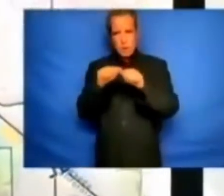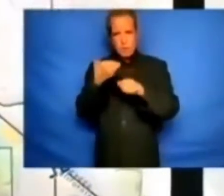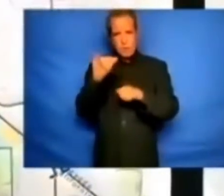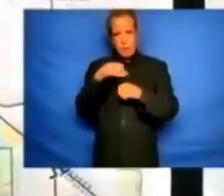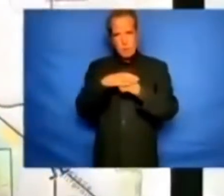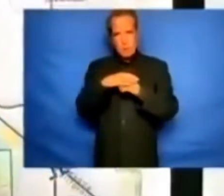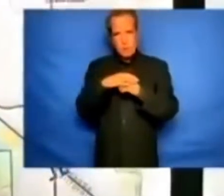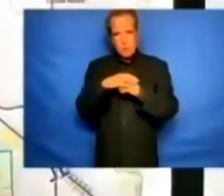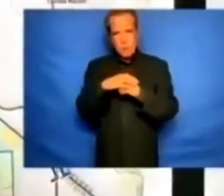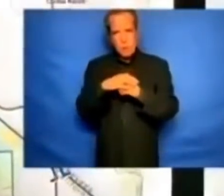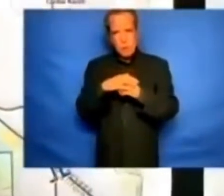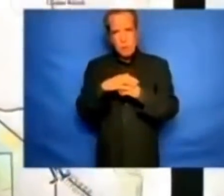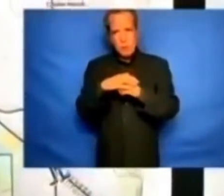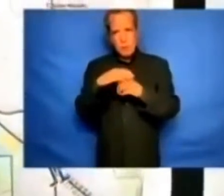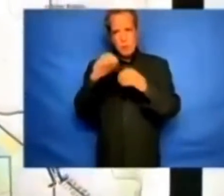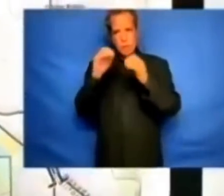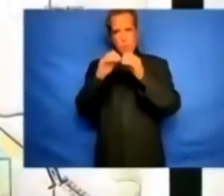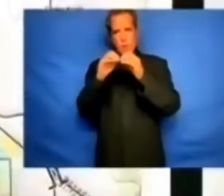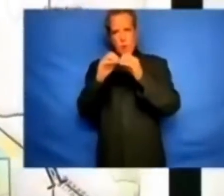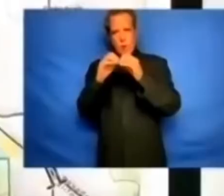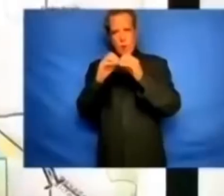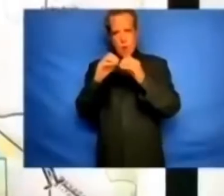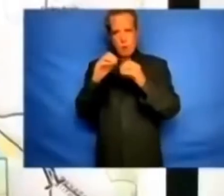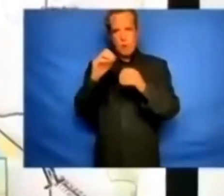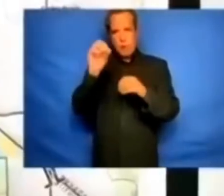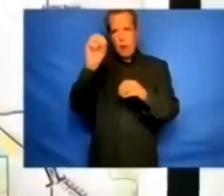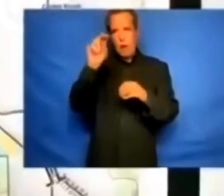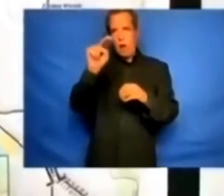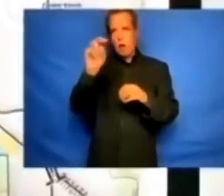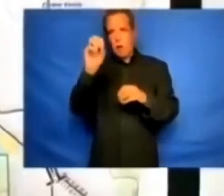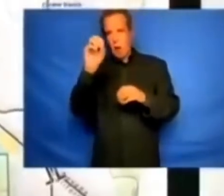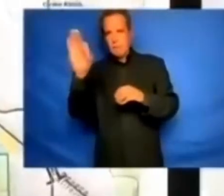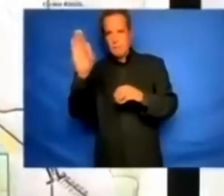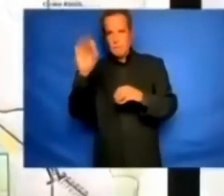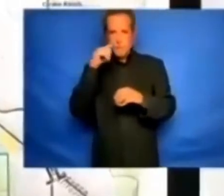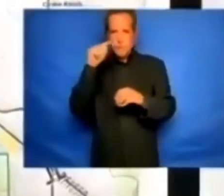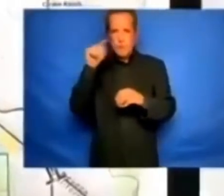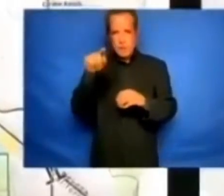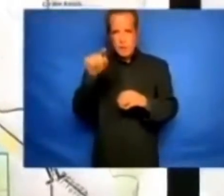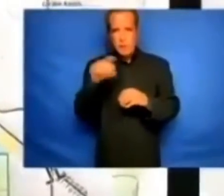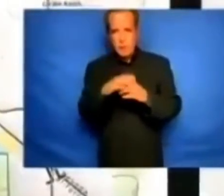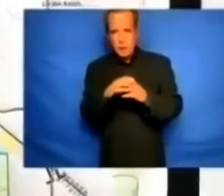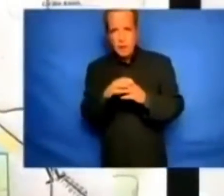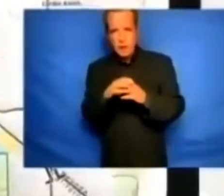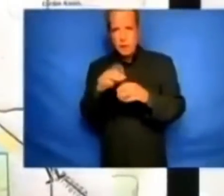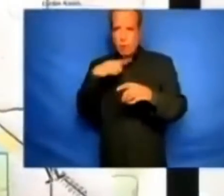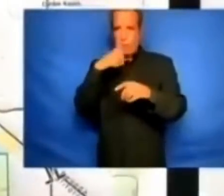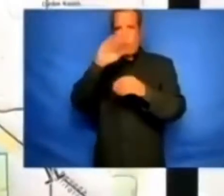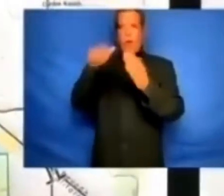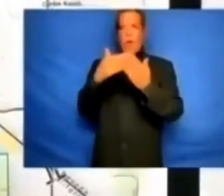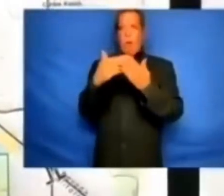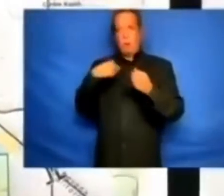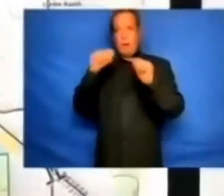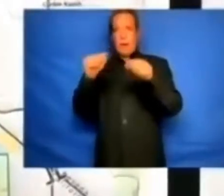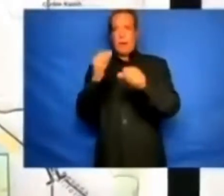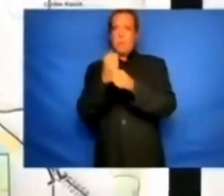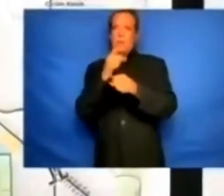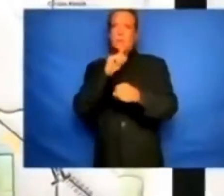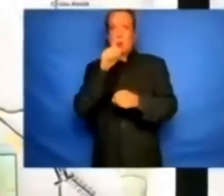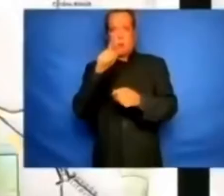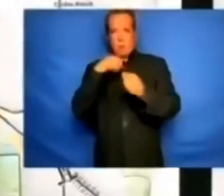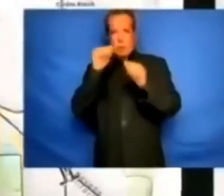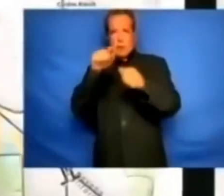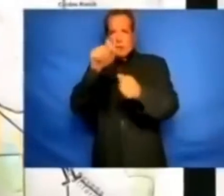several falling modules in the area, removing hazard trees, doing everything we can to make sure we can get the community back as soon as possible.